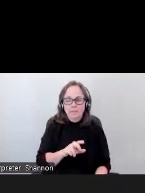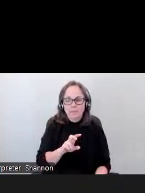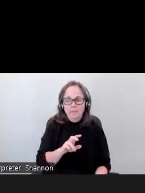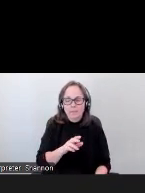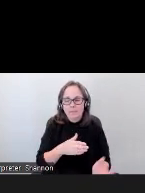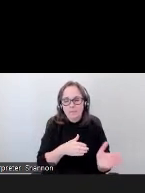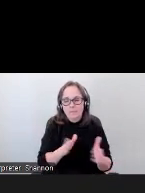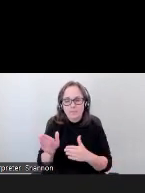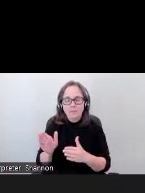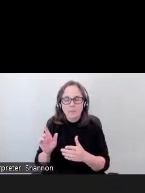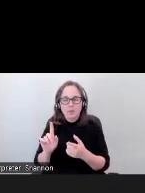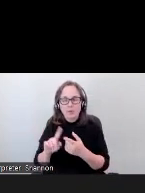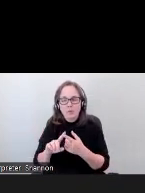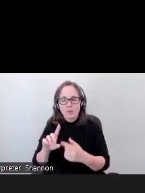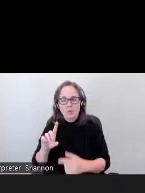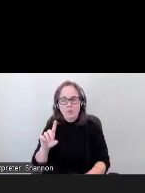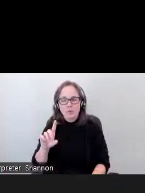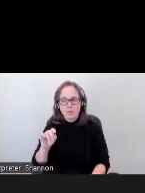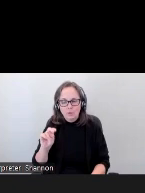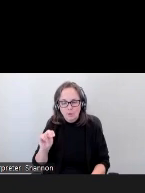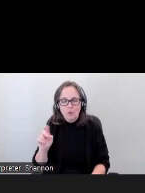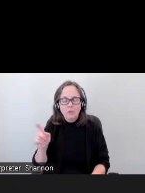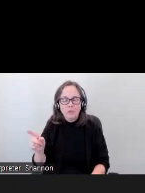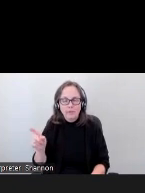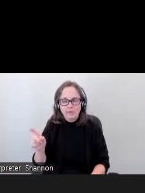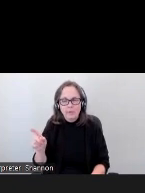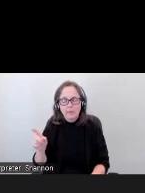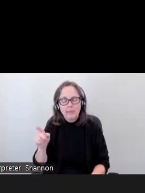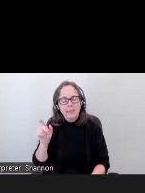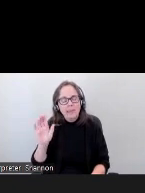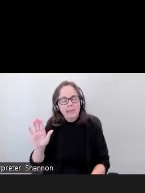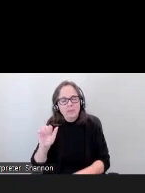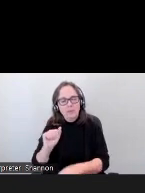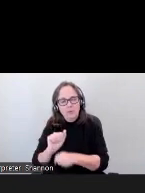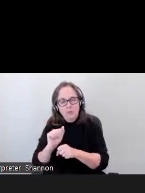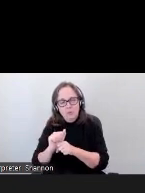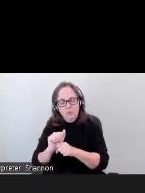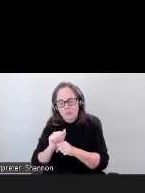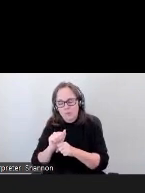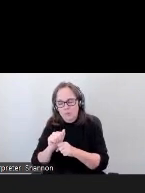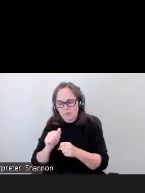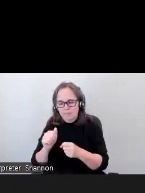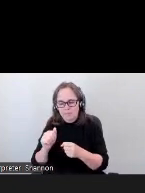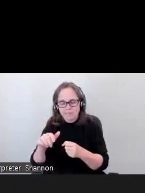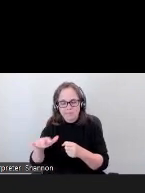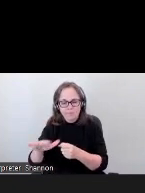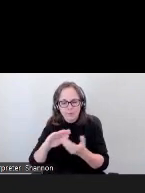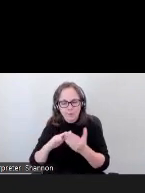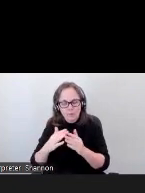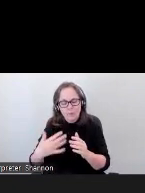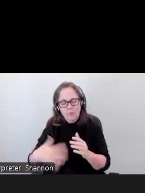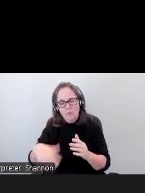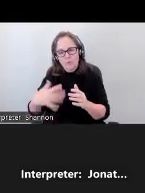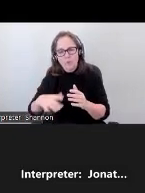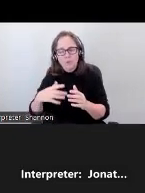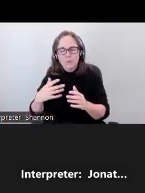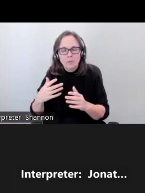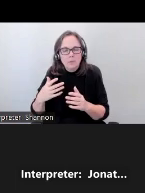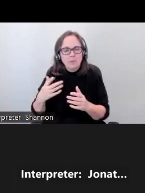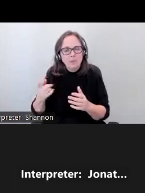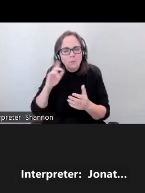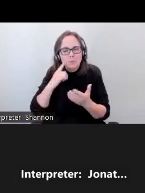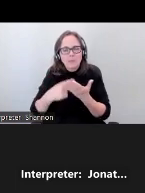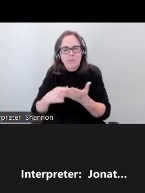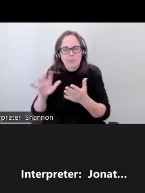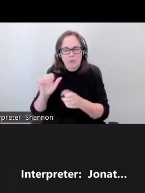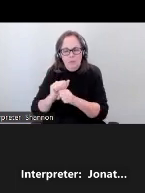uh, Don, who has done an excellent work in the community, and I'll let him talk about the ongoing work that